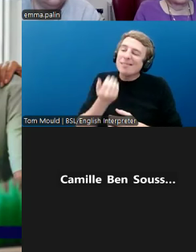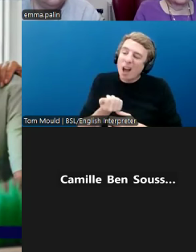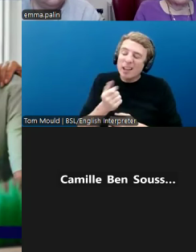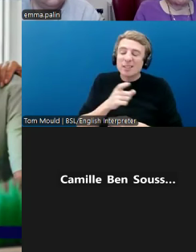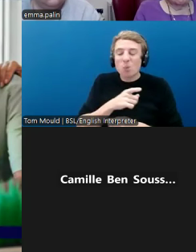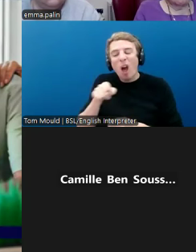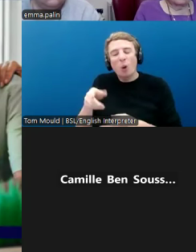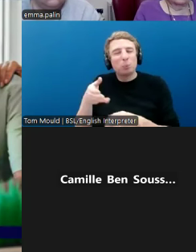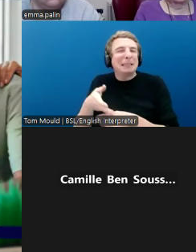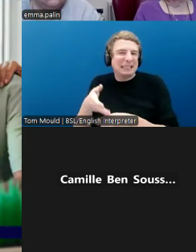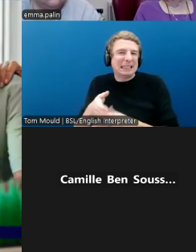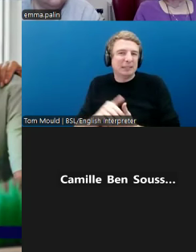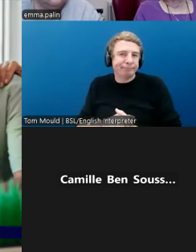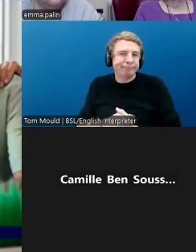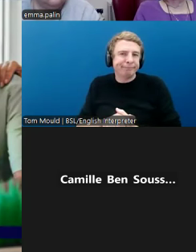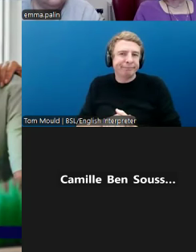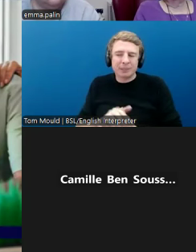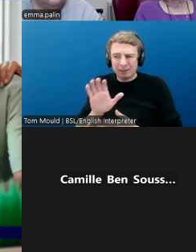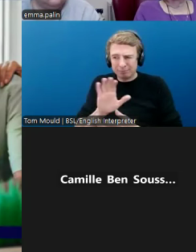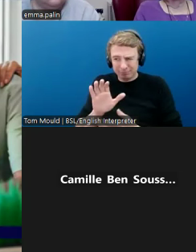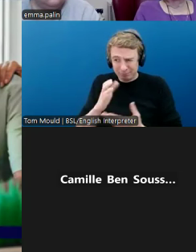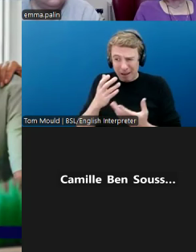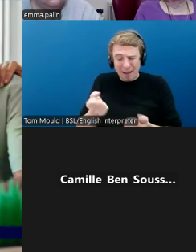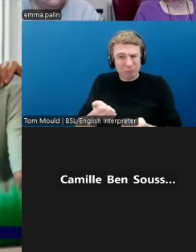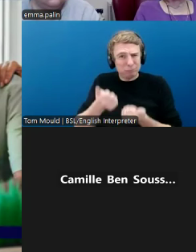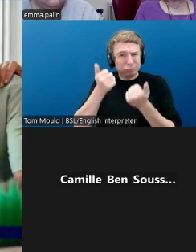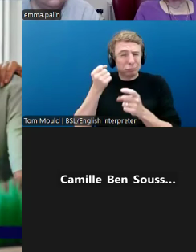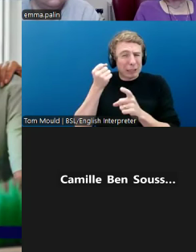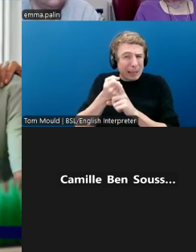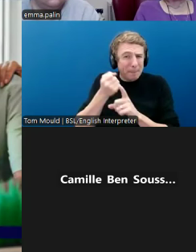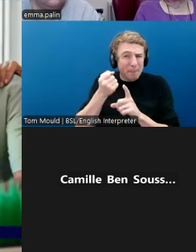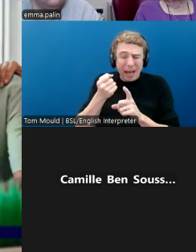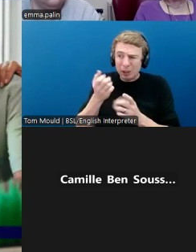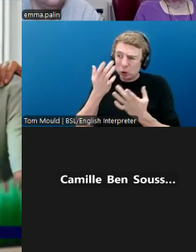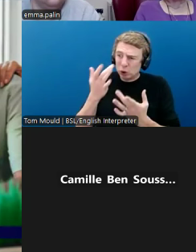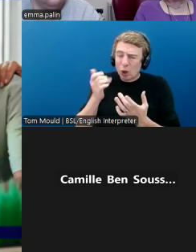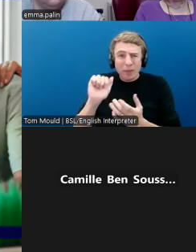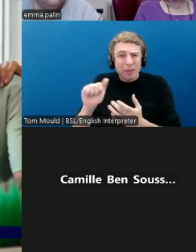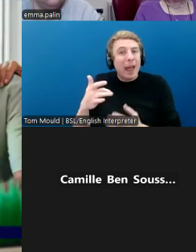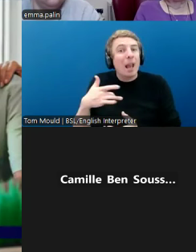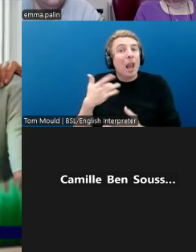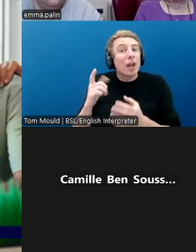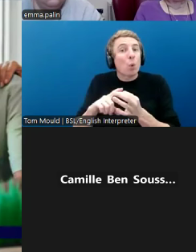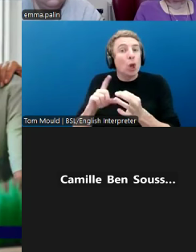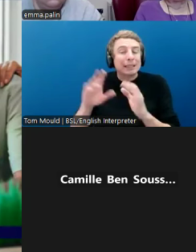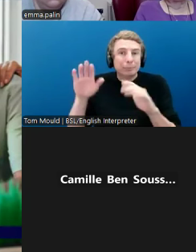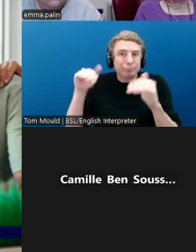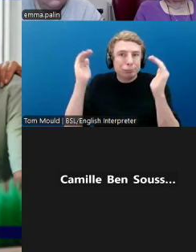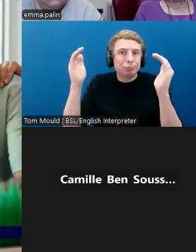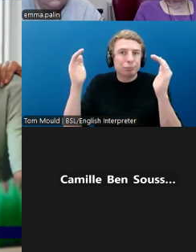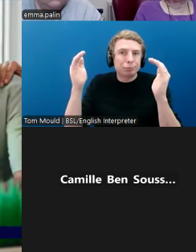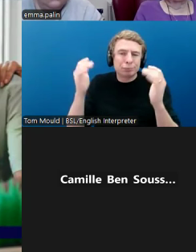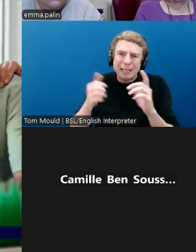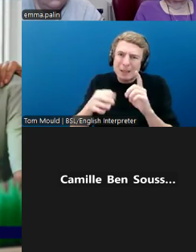on community engagement. And that means less recognition. So again, the solution for us at NAPA is to